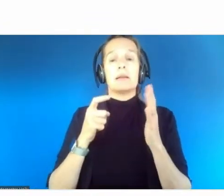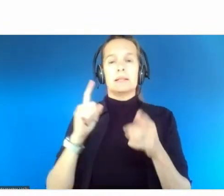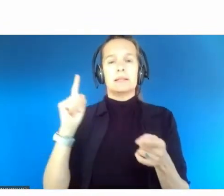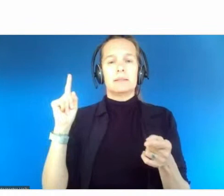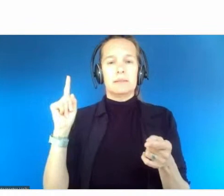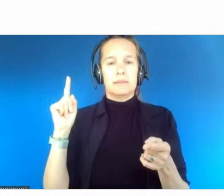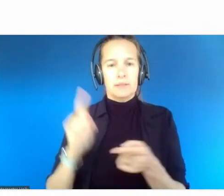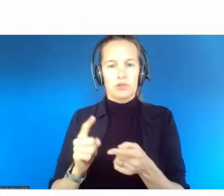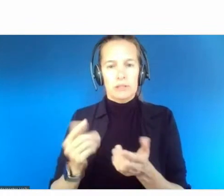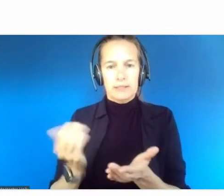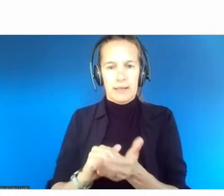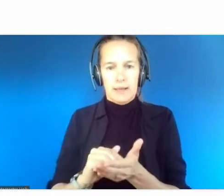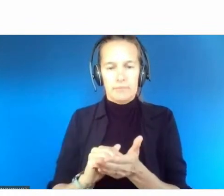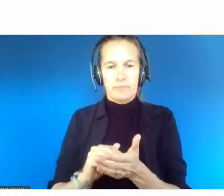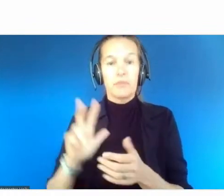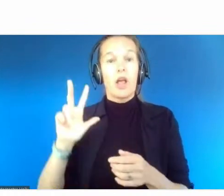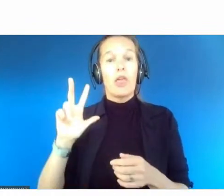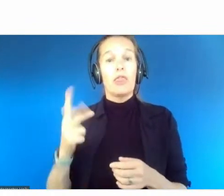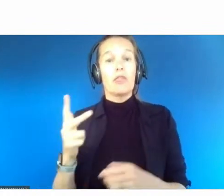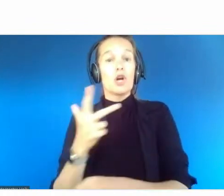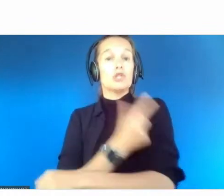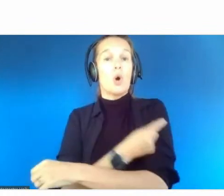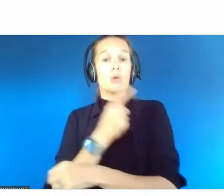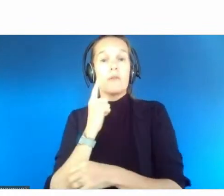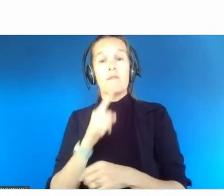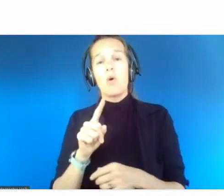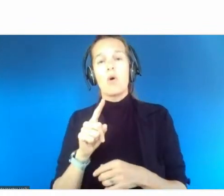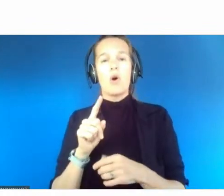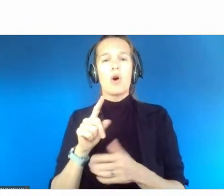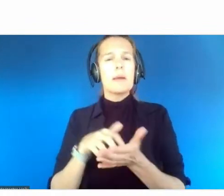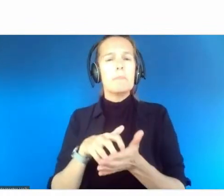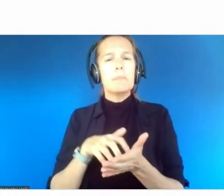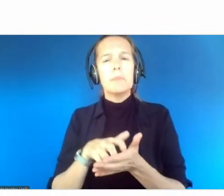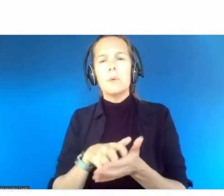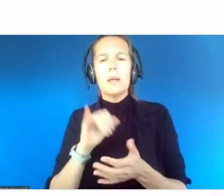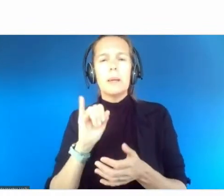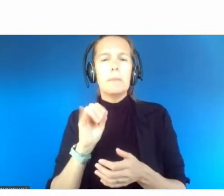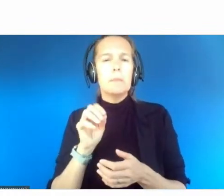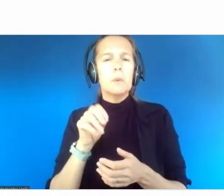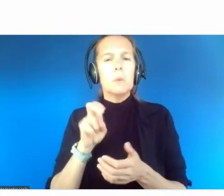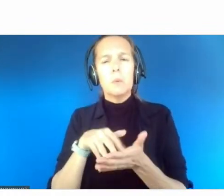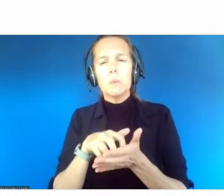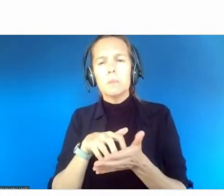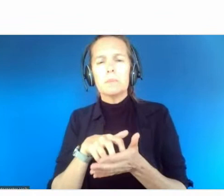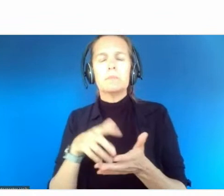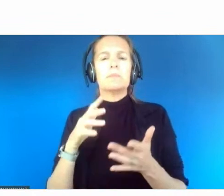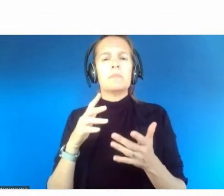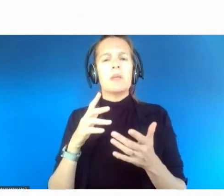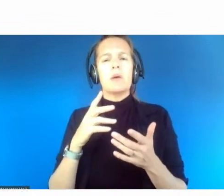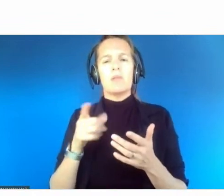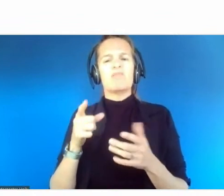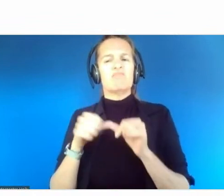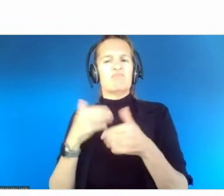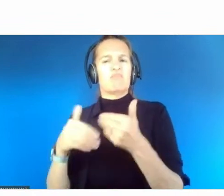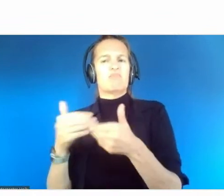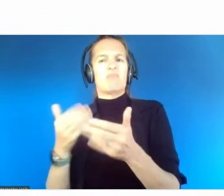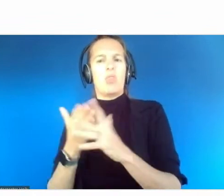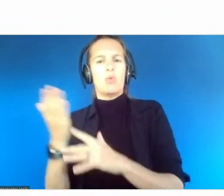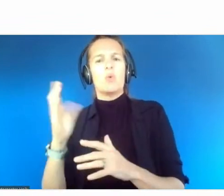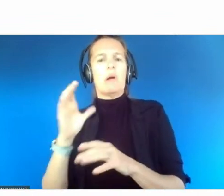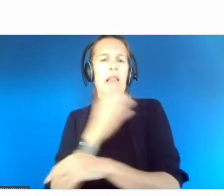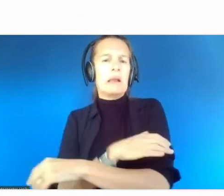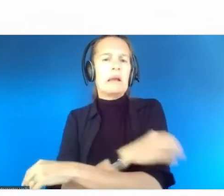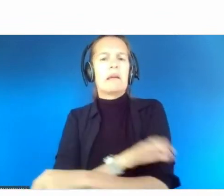doses for the immune-compromised people are ongoing now through medical providers, the clinics and pharmacies, as well as through the health